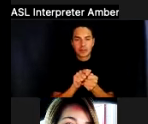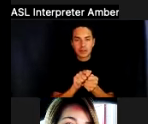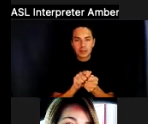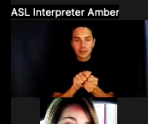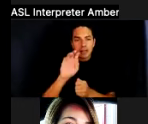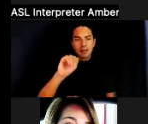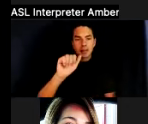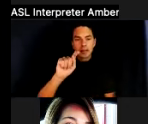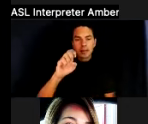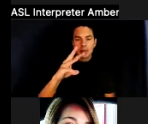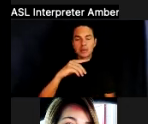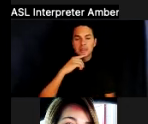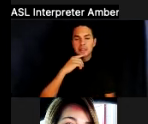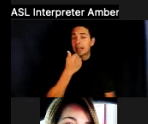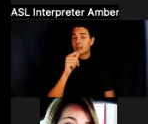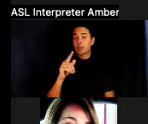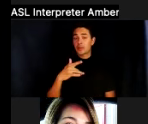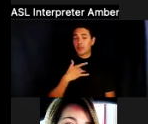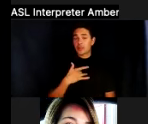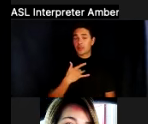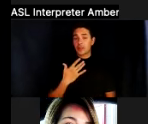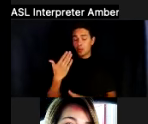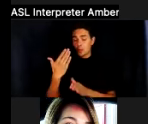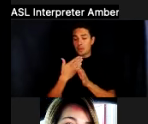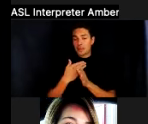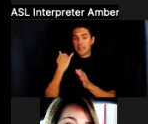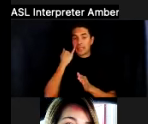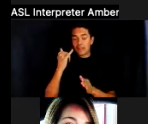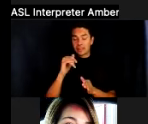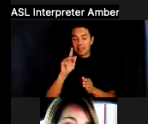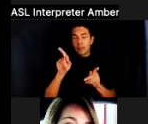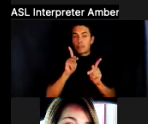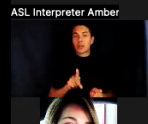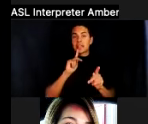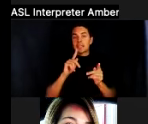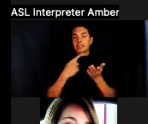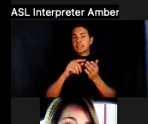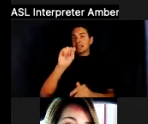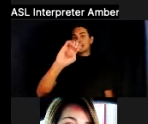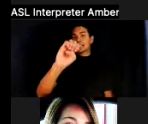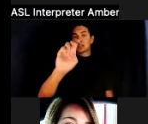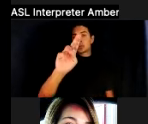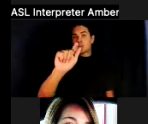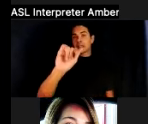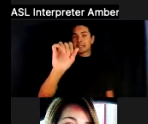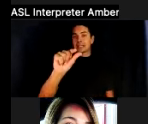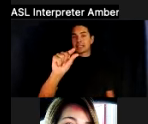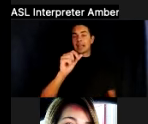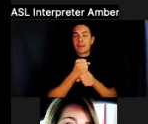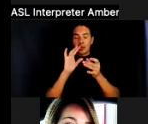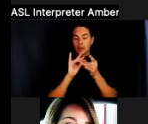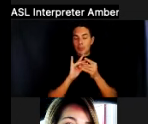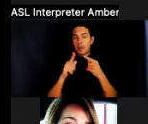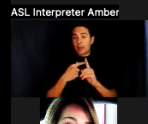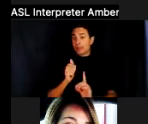about does anyone feel it could be harassment if a person is sexualizing themselves? Um, like